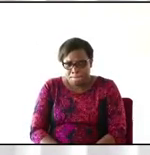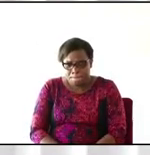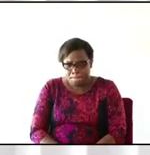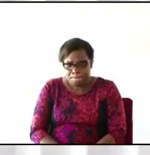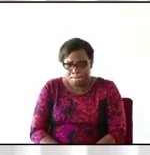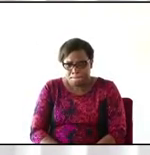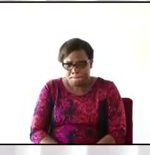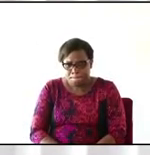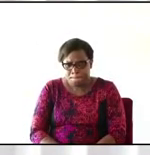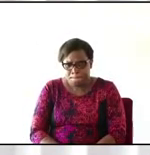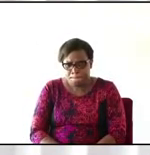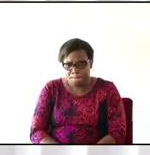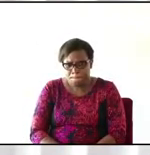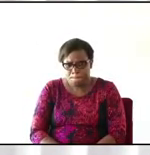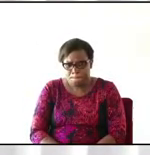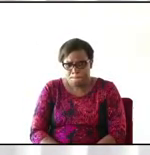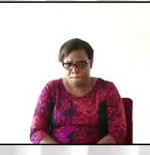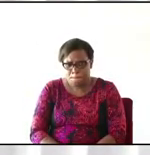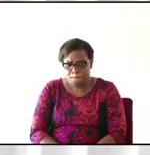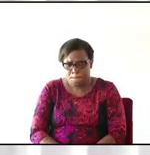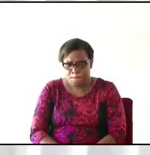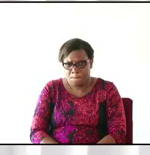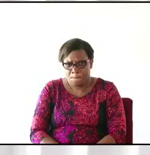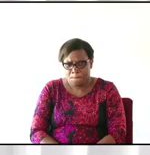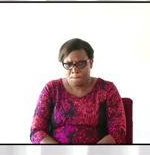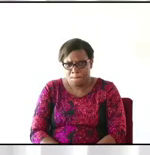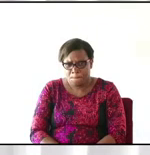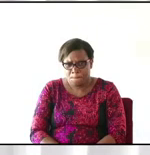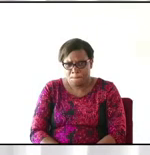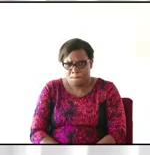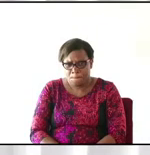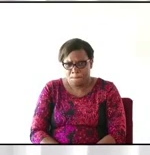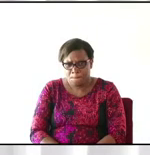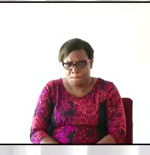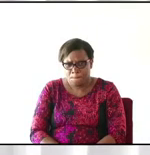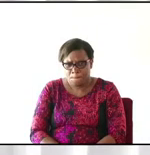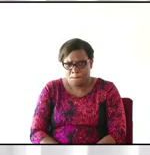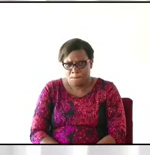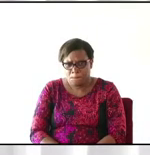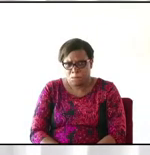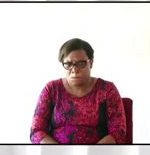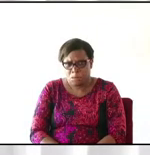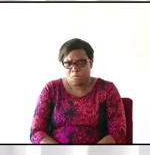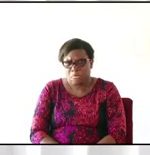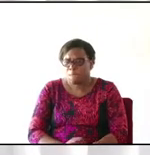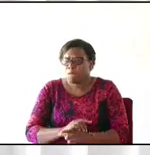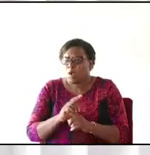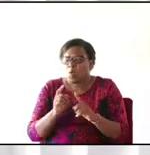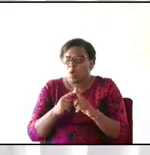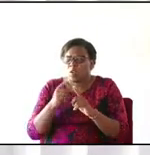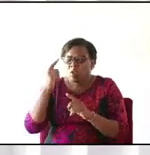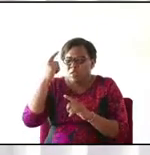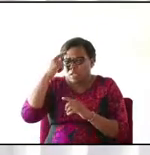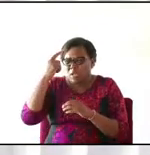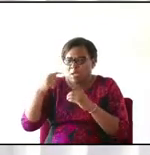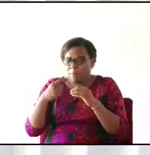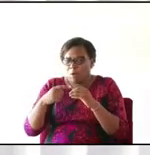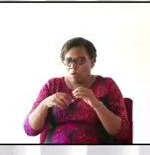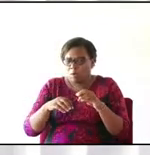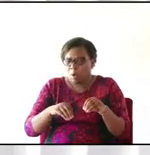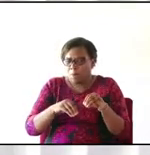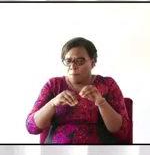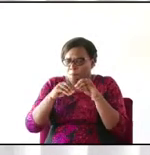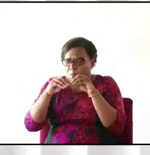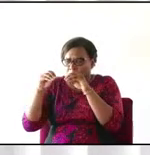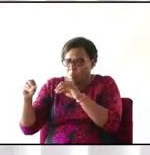I call it the go concept because when one thinks about getting out of one's comfort zone,